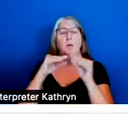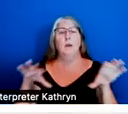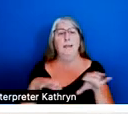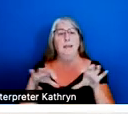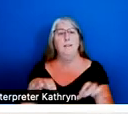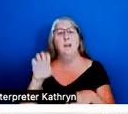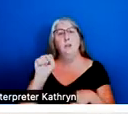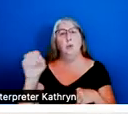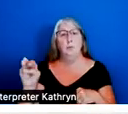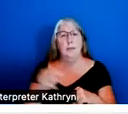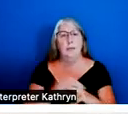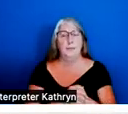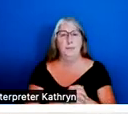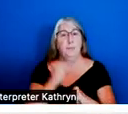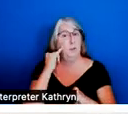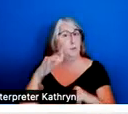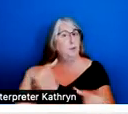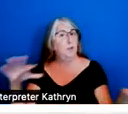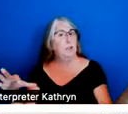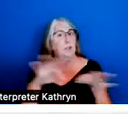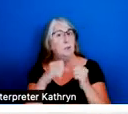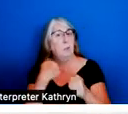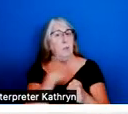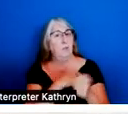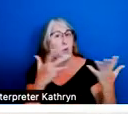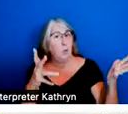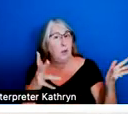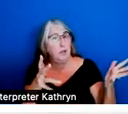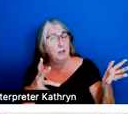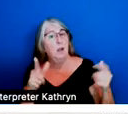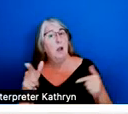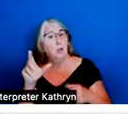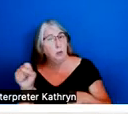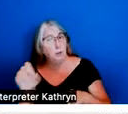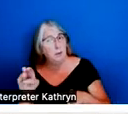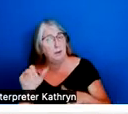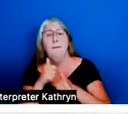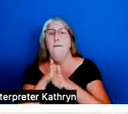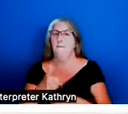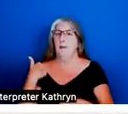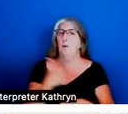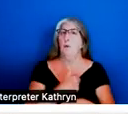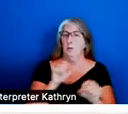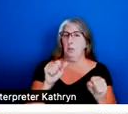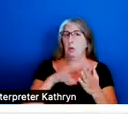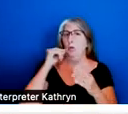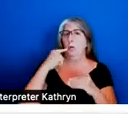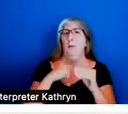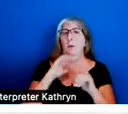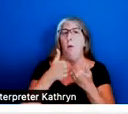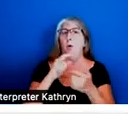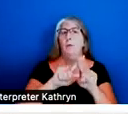on social media. So if you're not connected with us already on social media, follow us so you can learn about all the